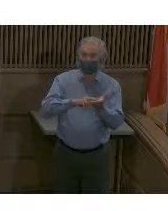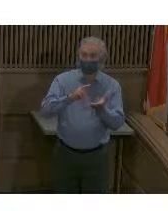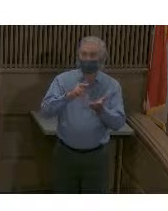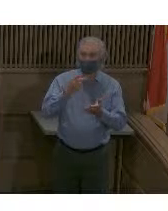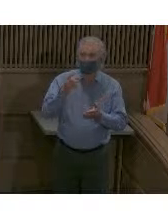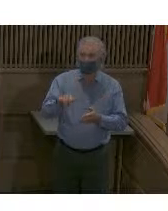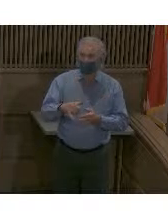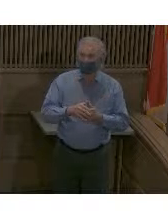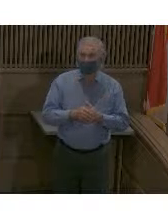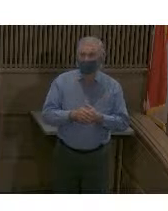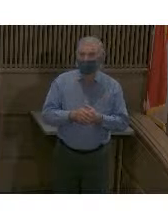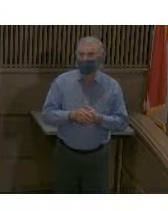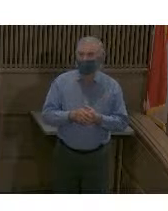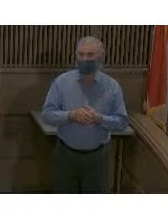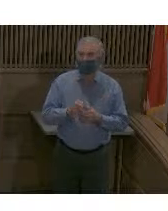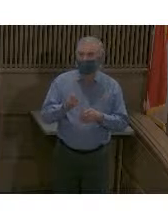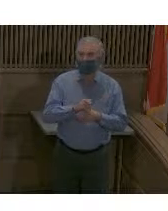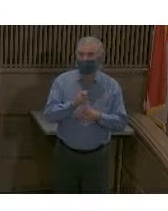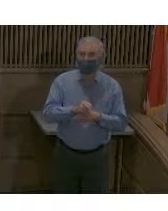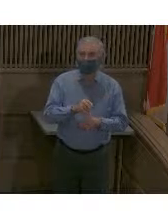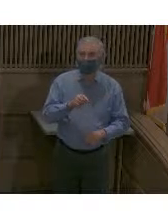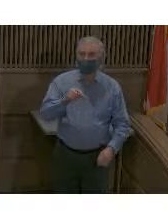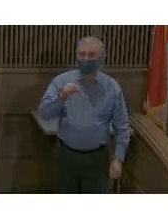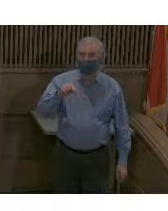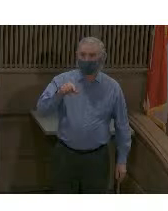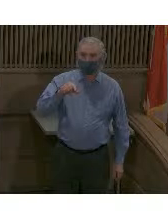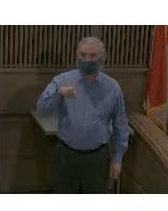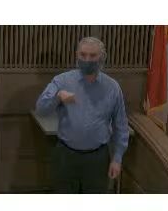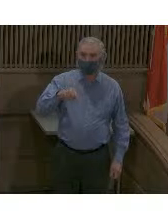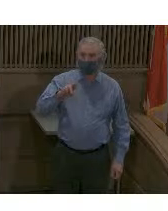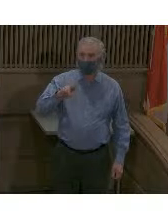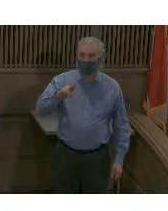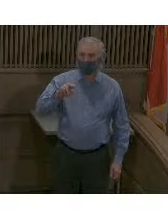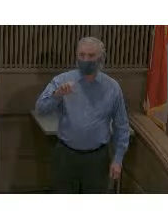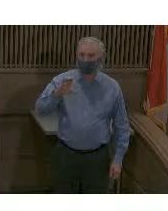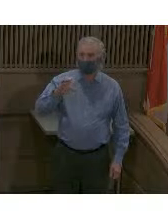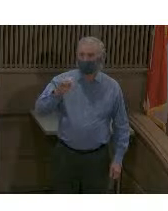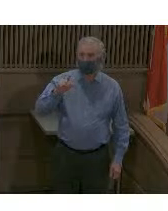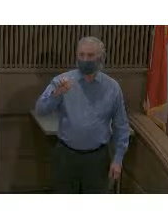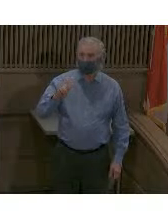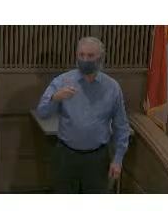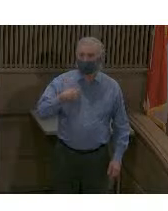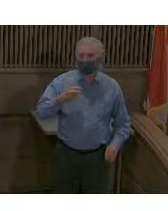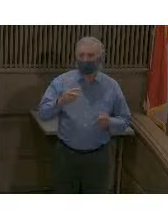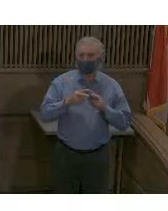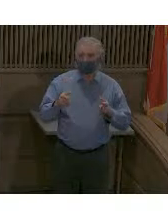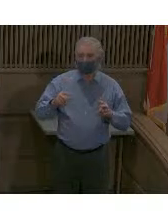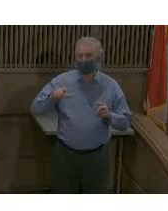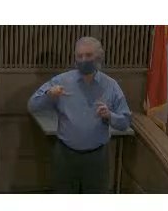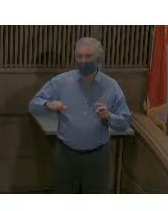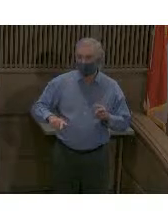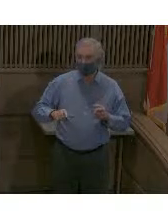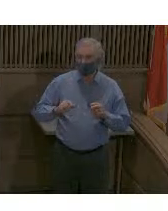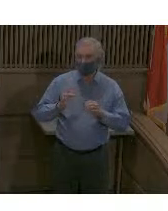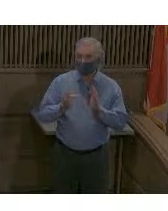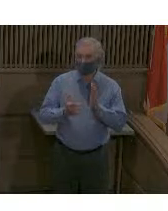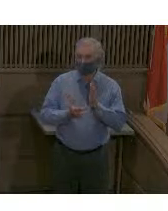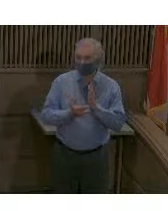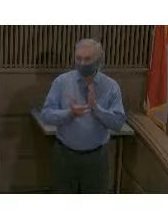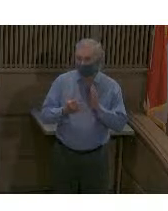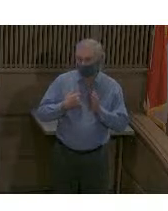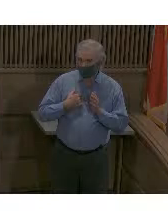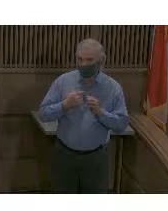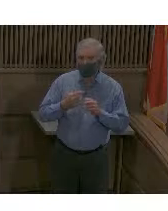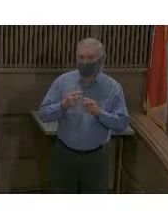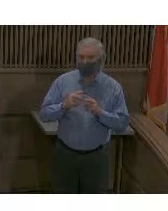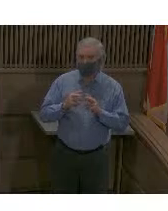opinion, is to use the QR code. Now, I am in my mid-60s and I am very low tech, but without any assistance